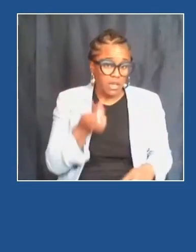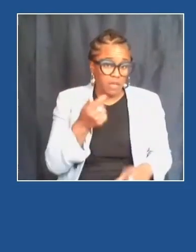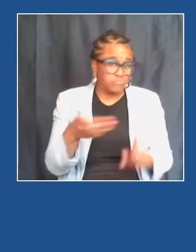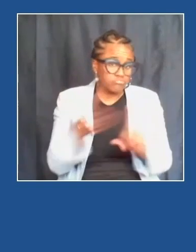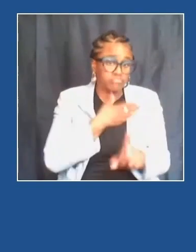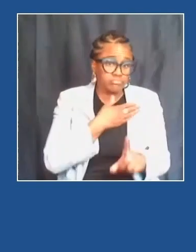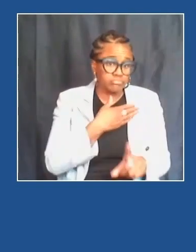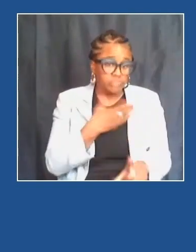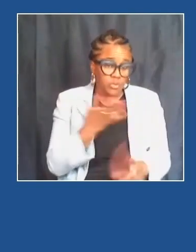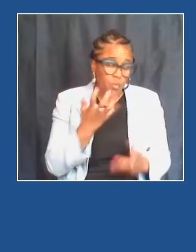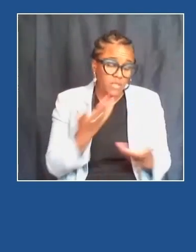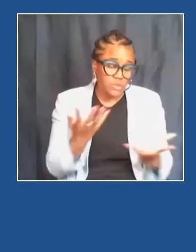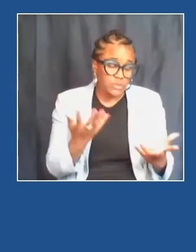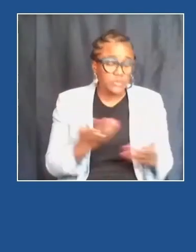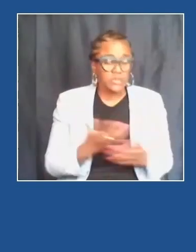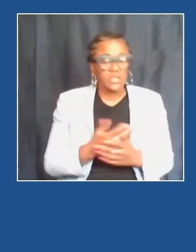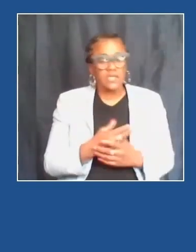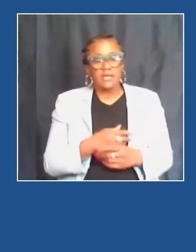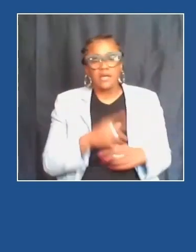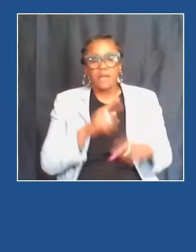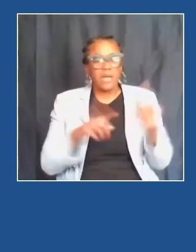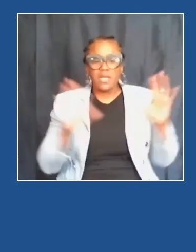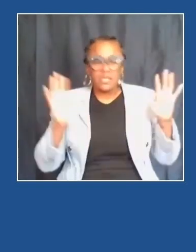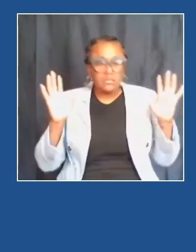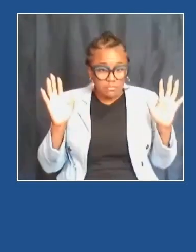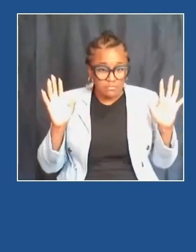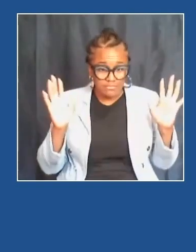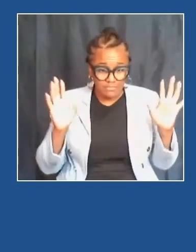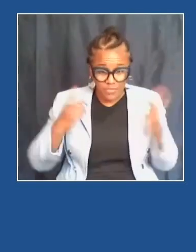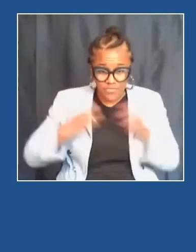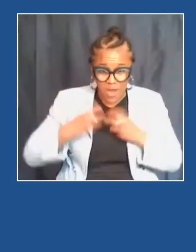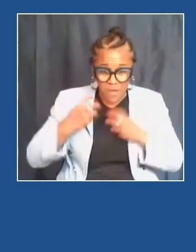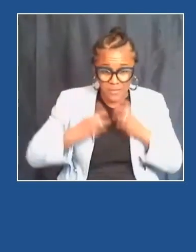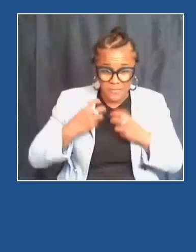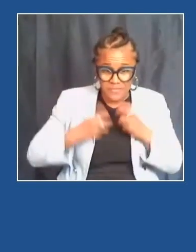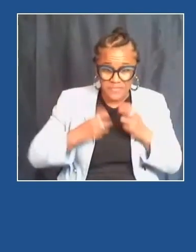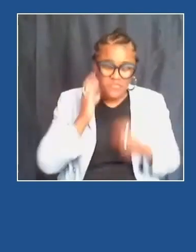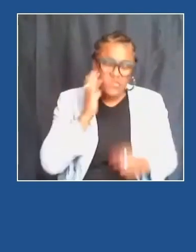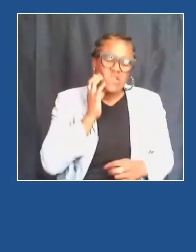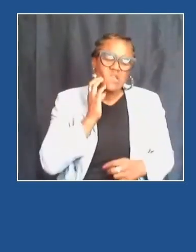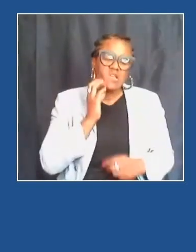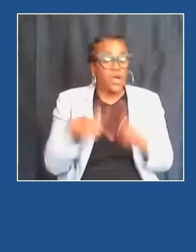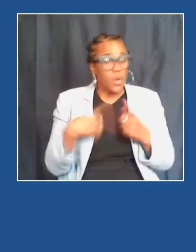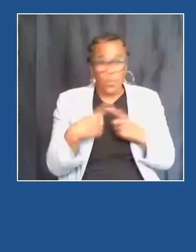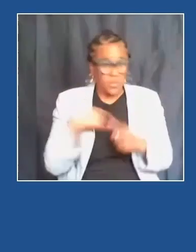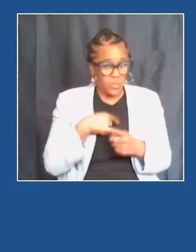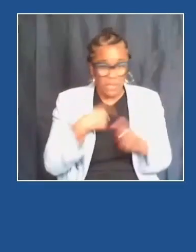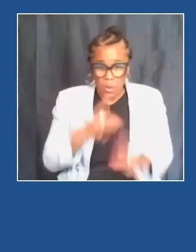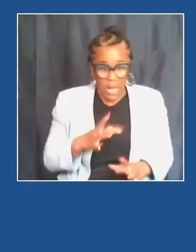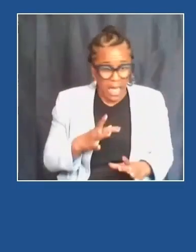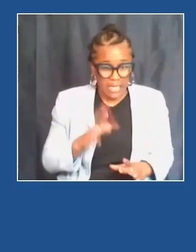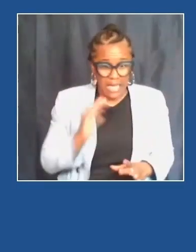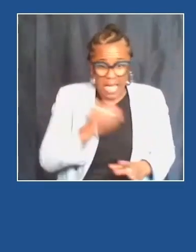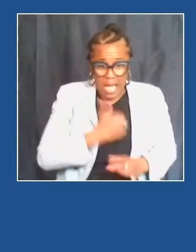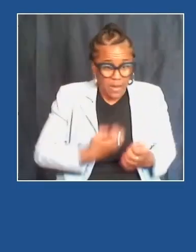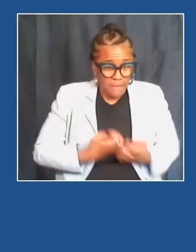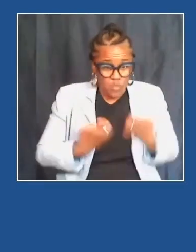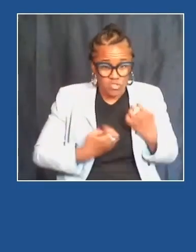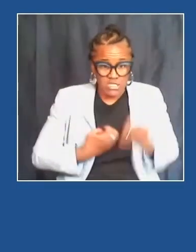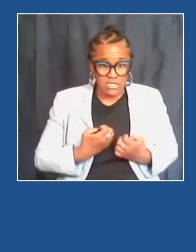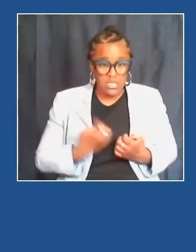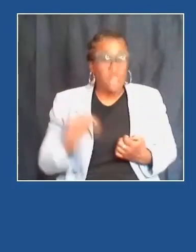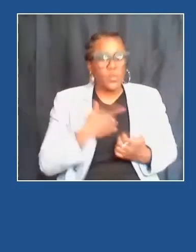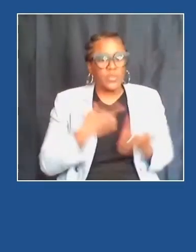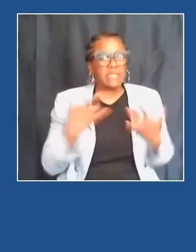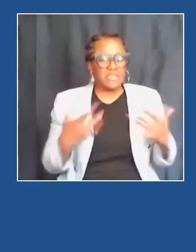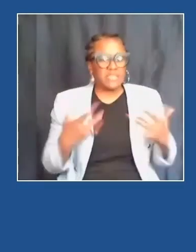course. But here's the problem. When we don't like our emotion, we typically